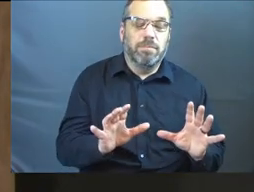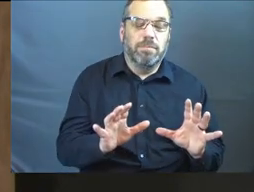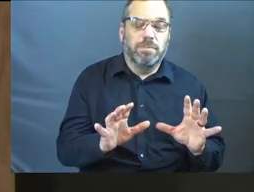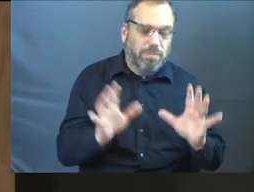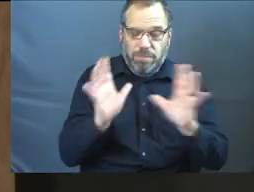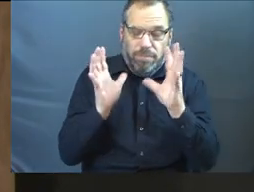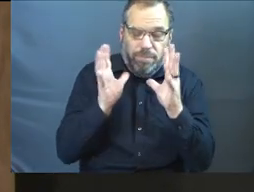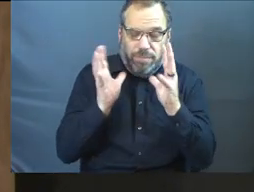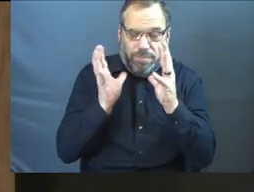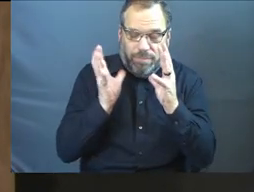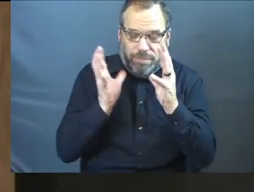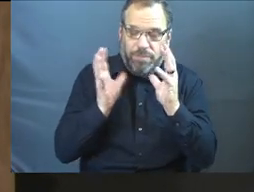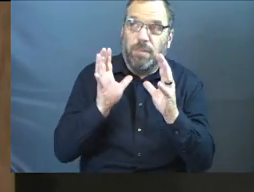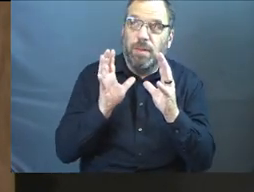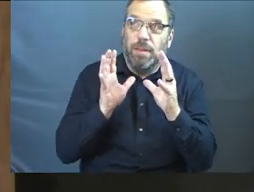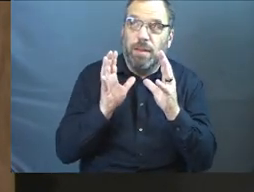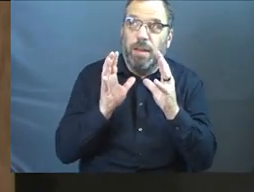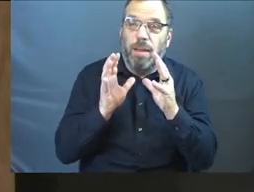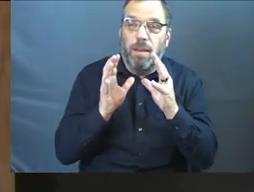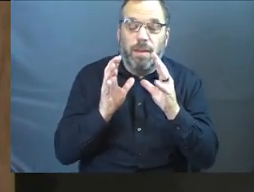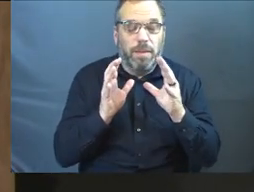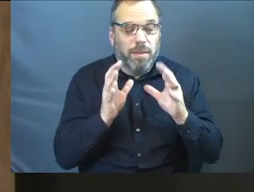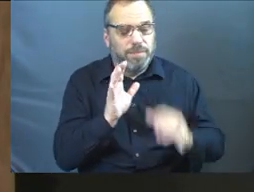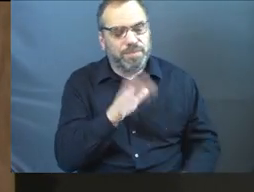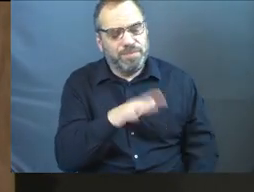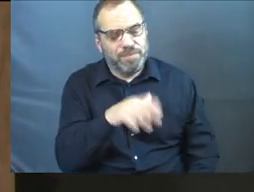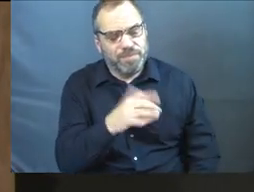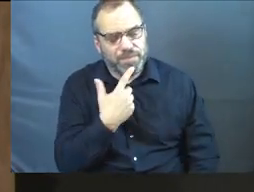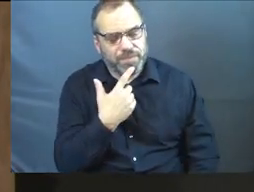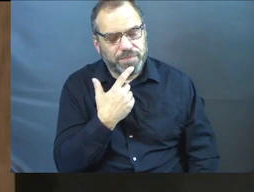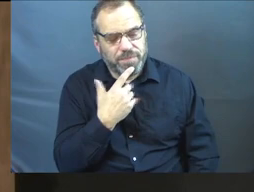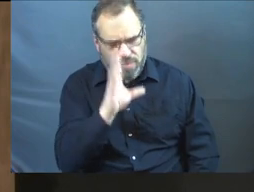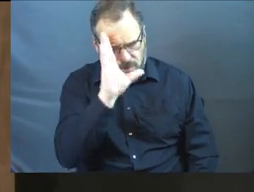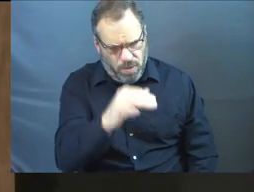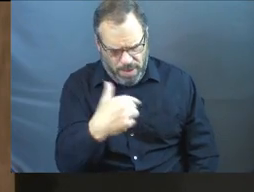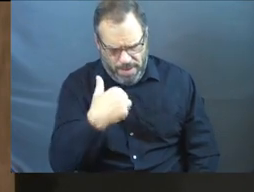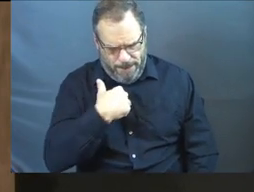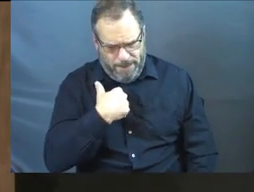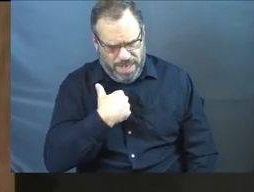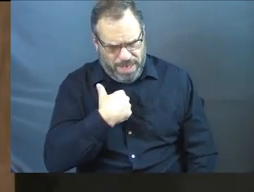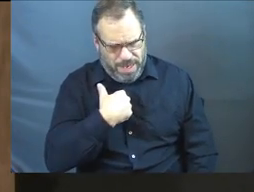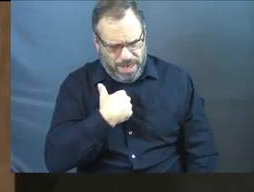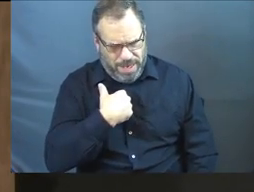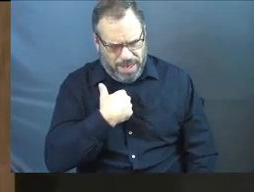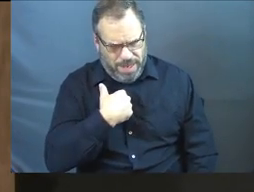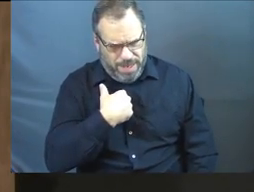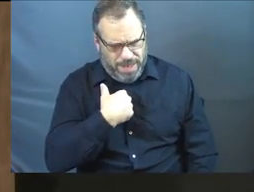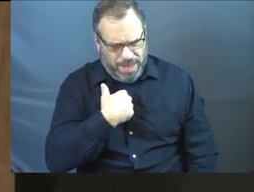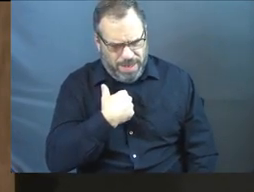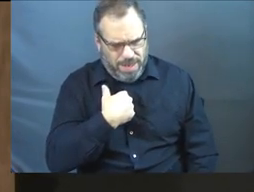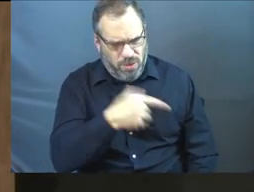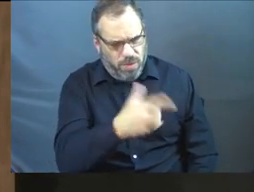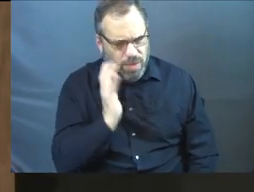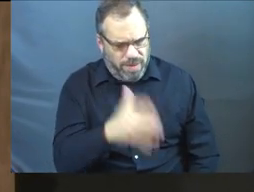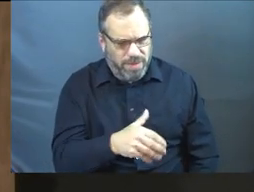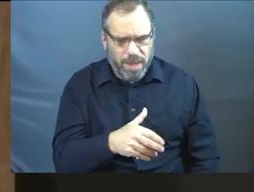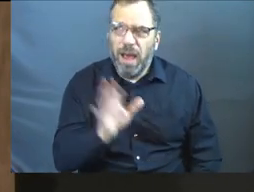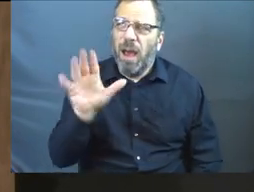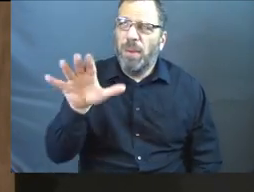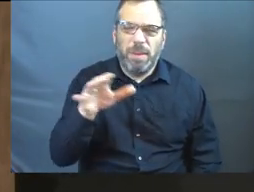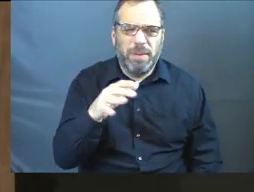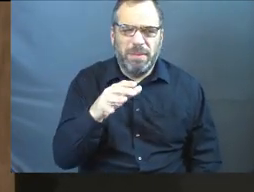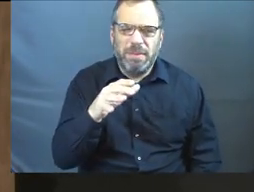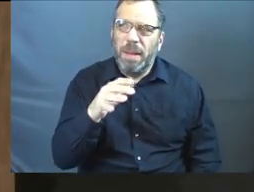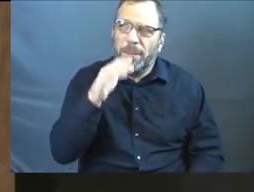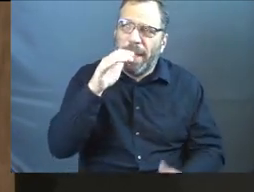that just happened. But Gabriel, don't you know that I'm old? She's old?